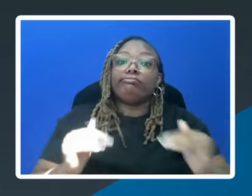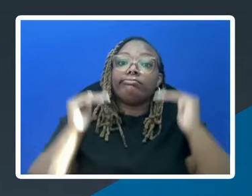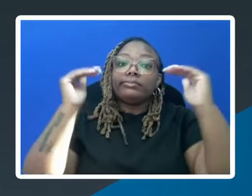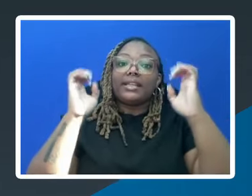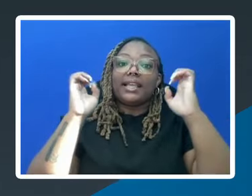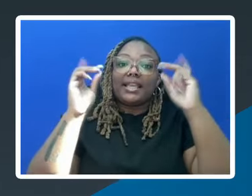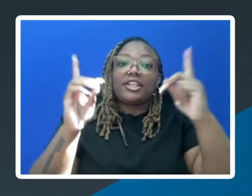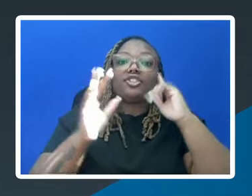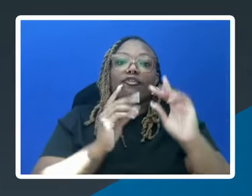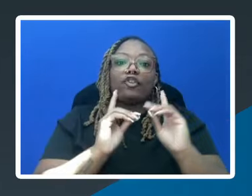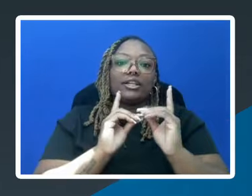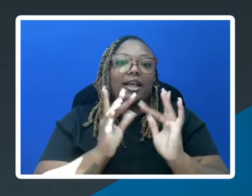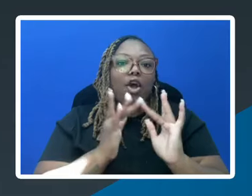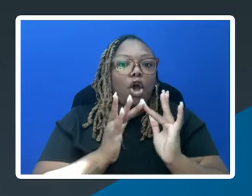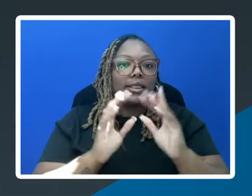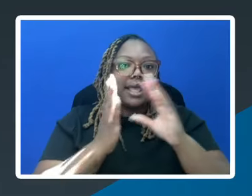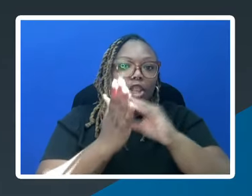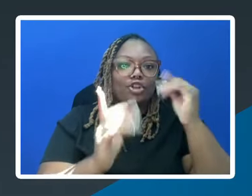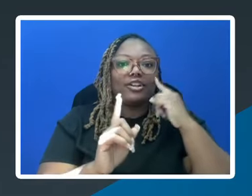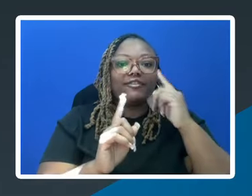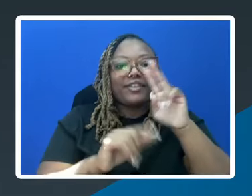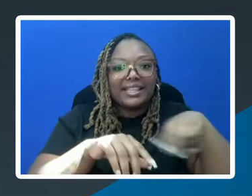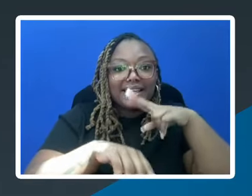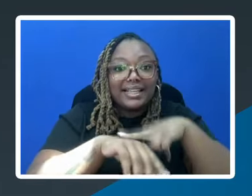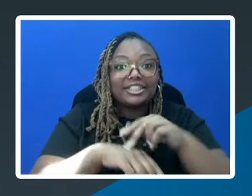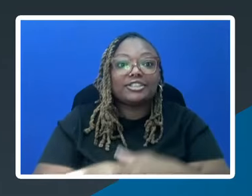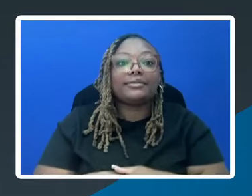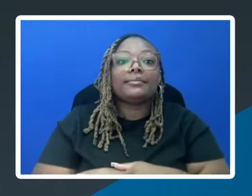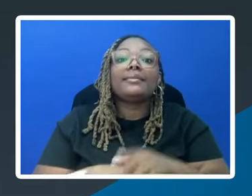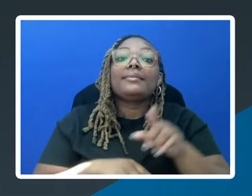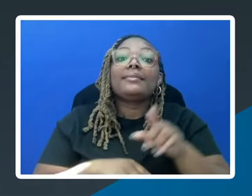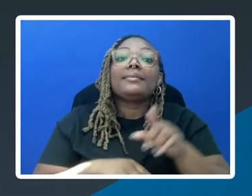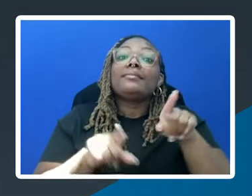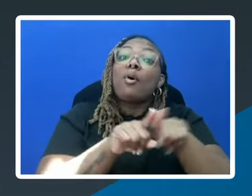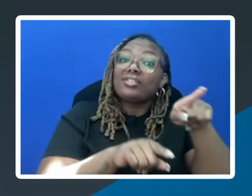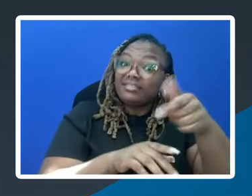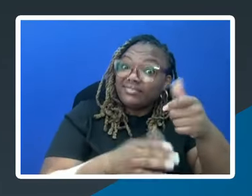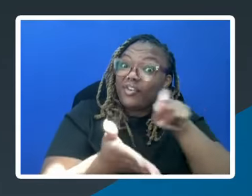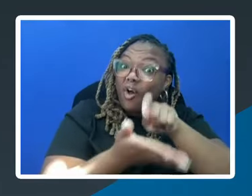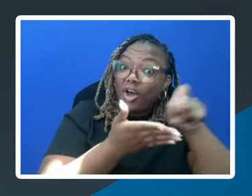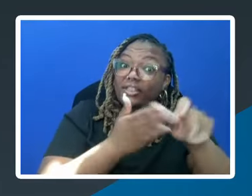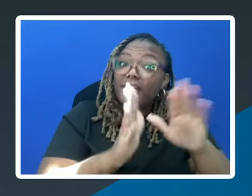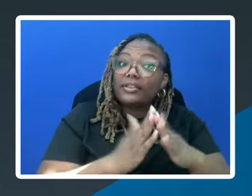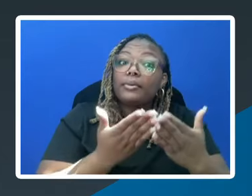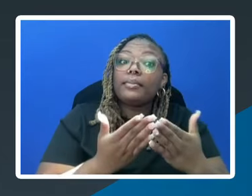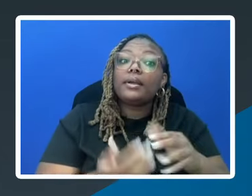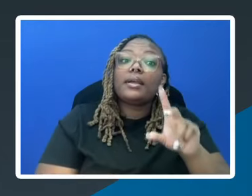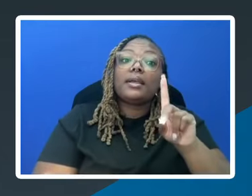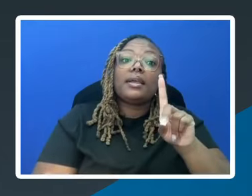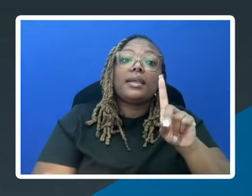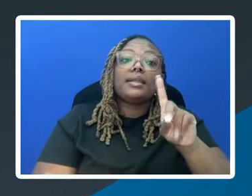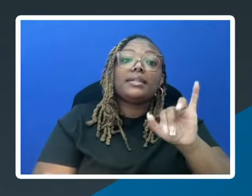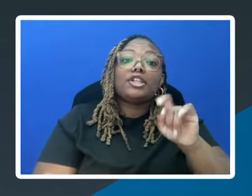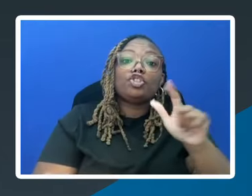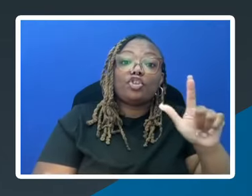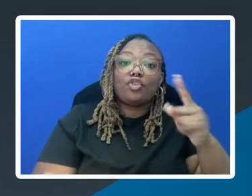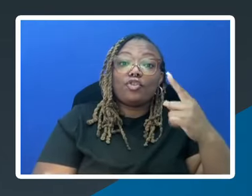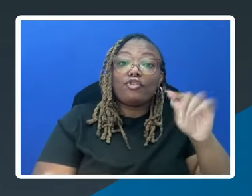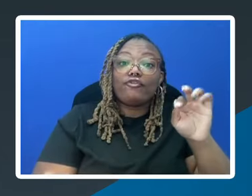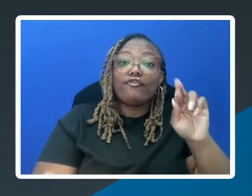the nation. He is also the author of the book, Digital for Good, Raising Kids